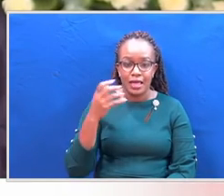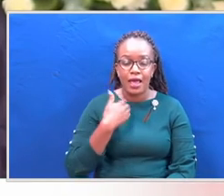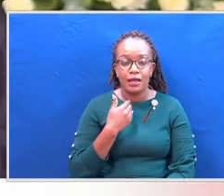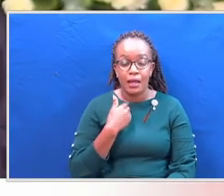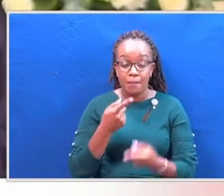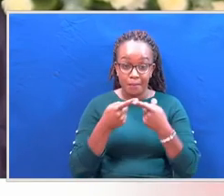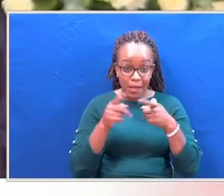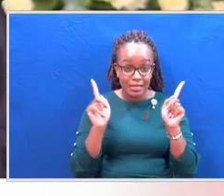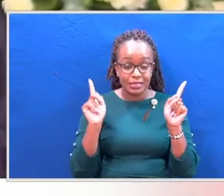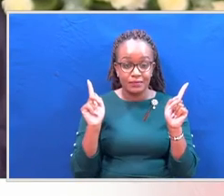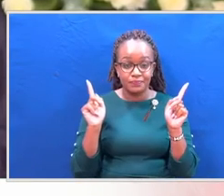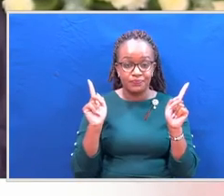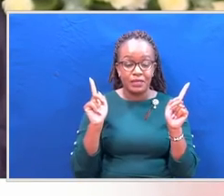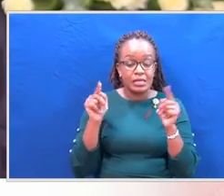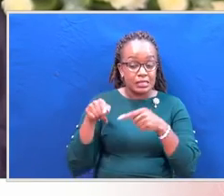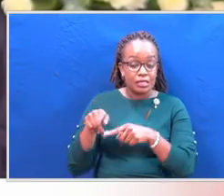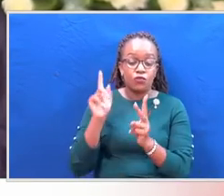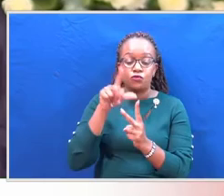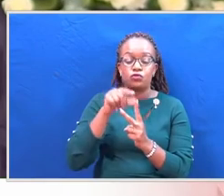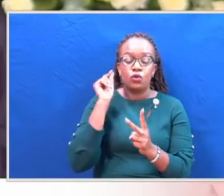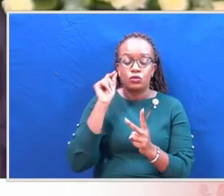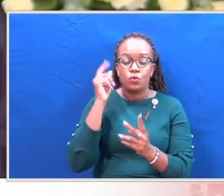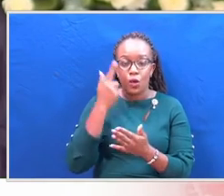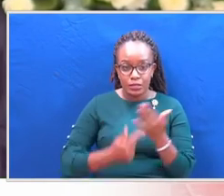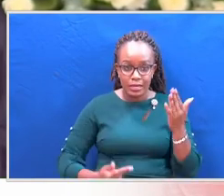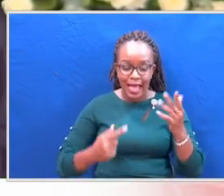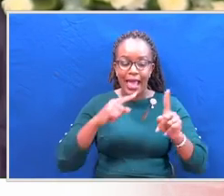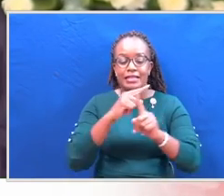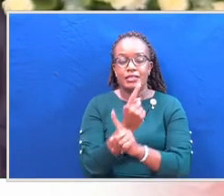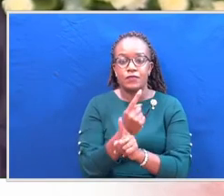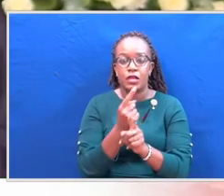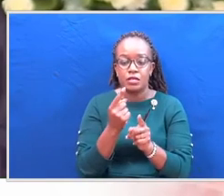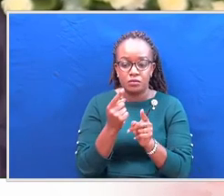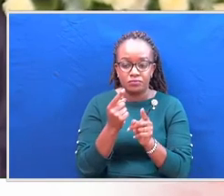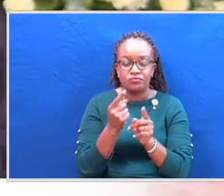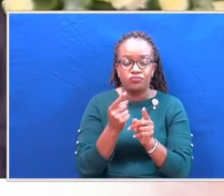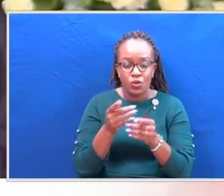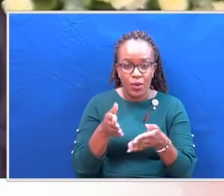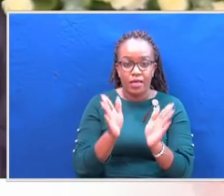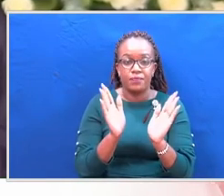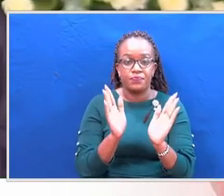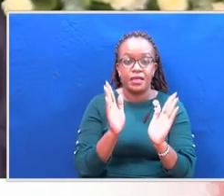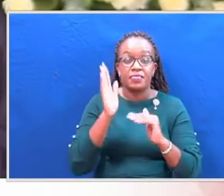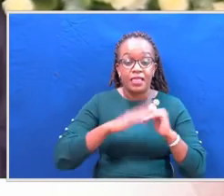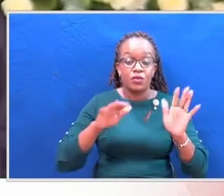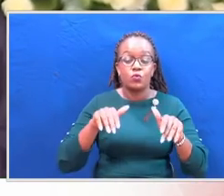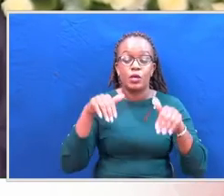But he chose a different route. That instead of waiting to share what was